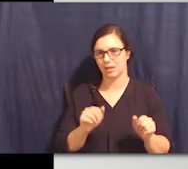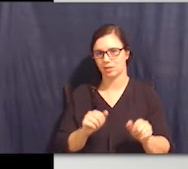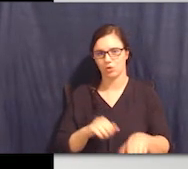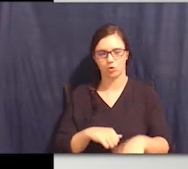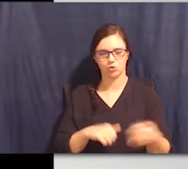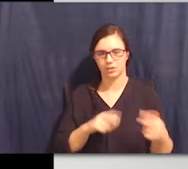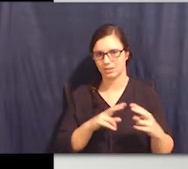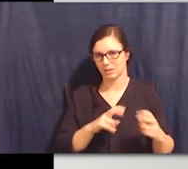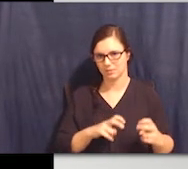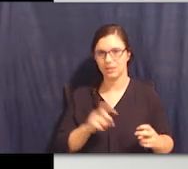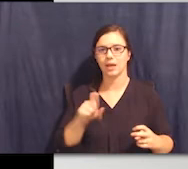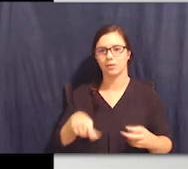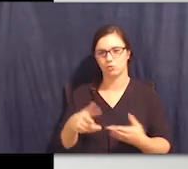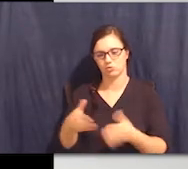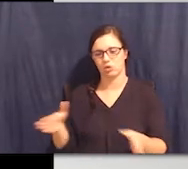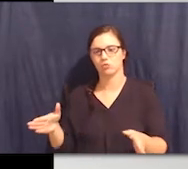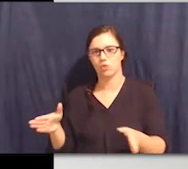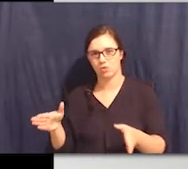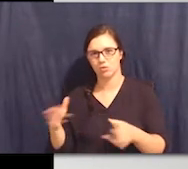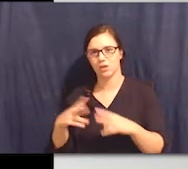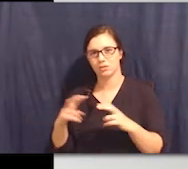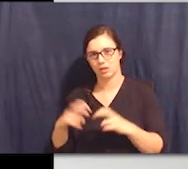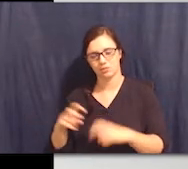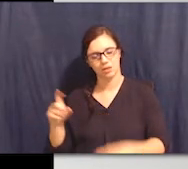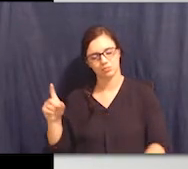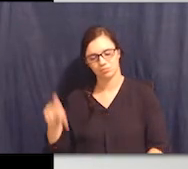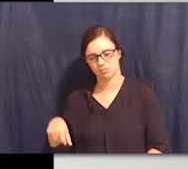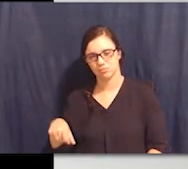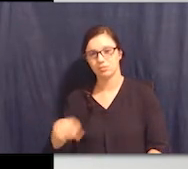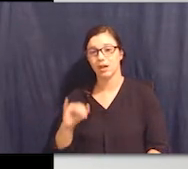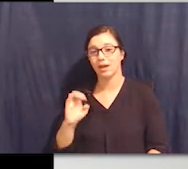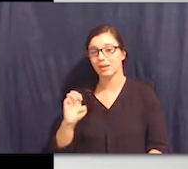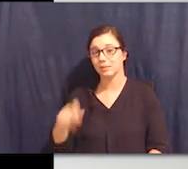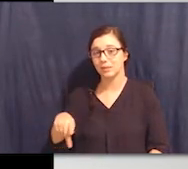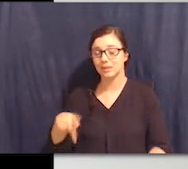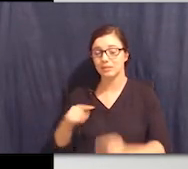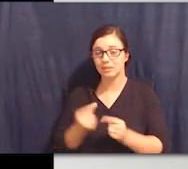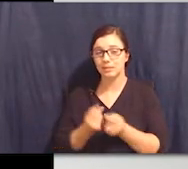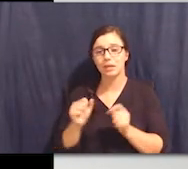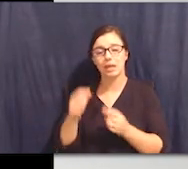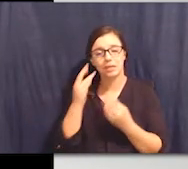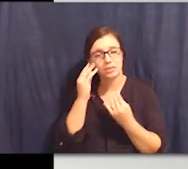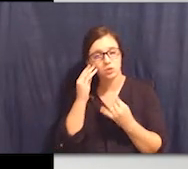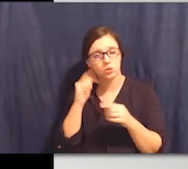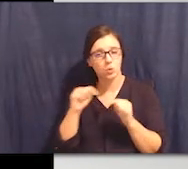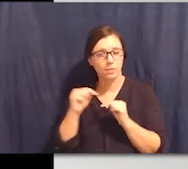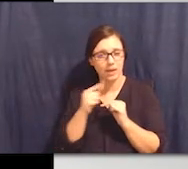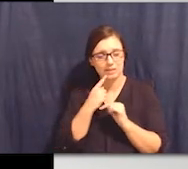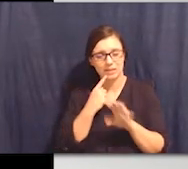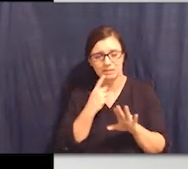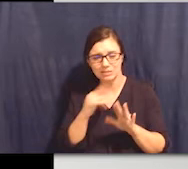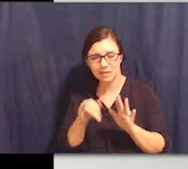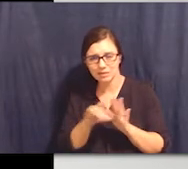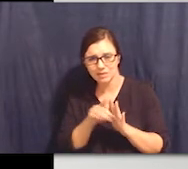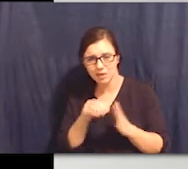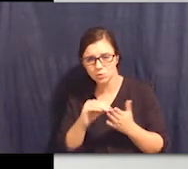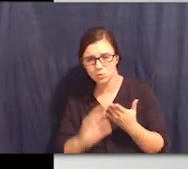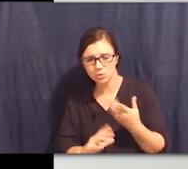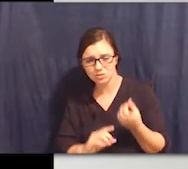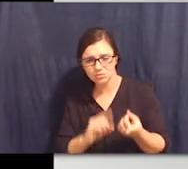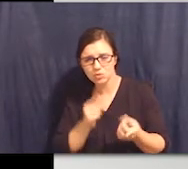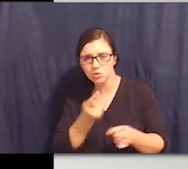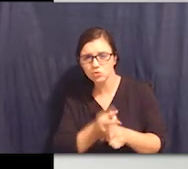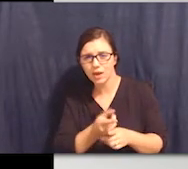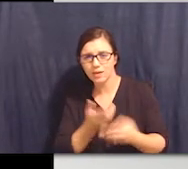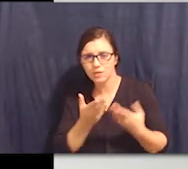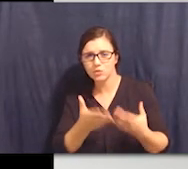alternate assessment. You have to take the general assessment. And IEP teams can consider, you know, and go back and say, okay, did we identify this student in